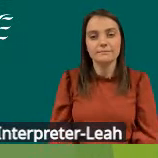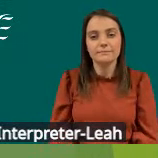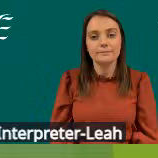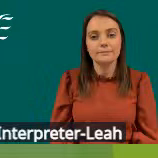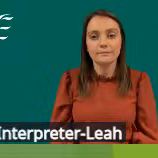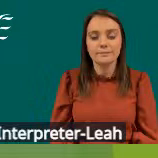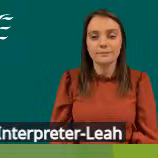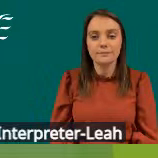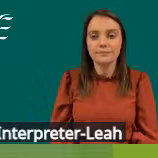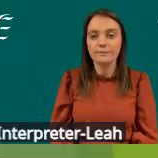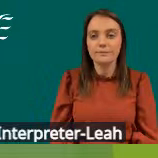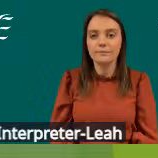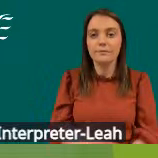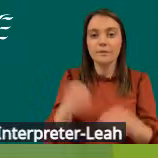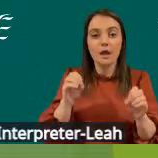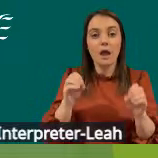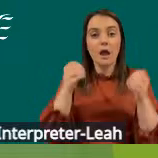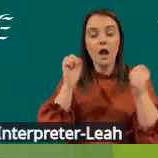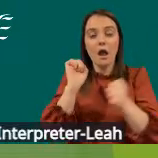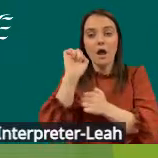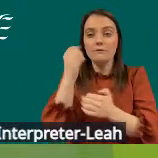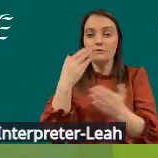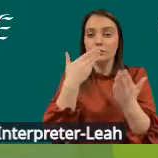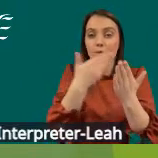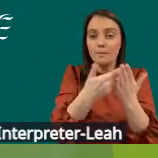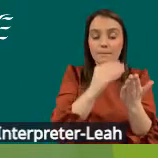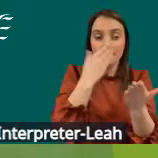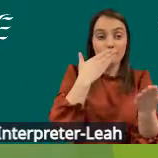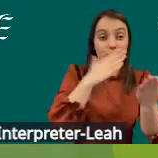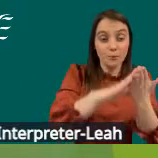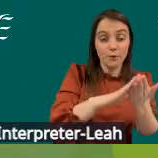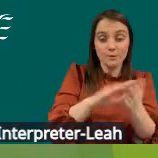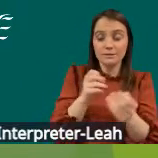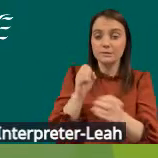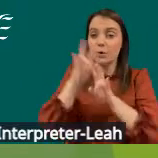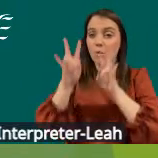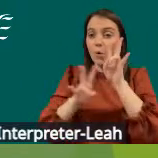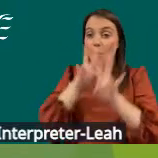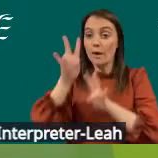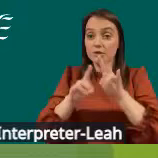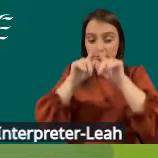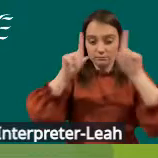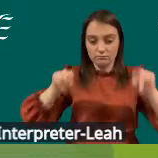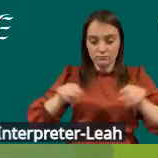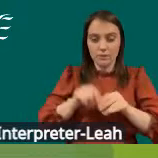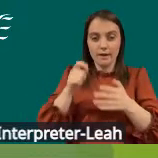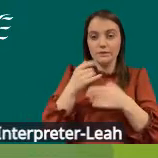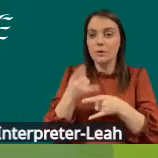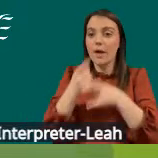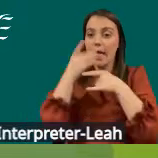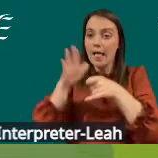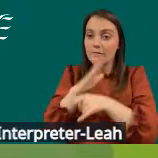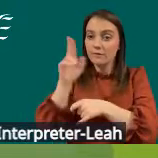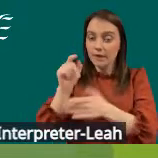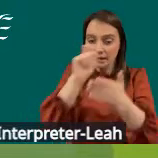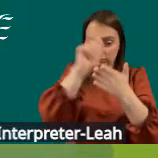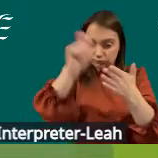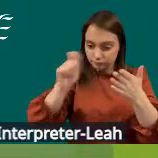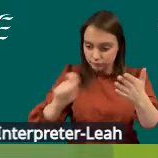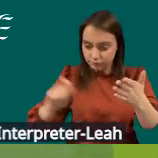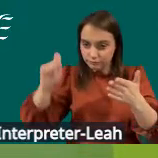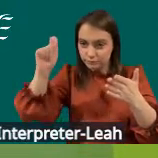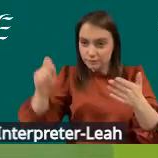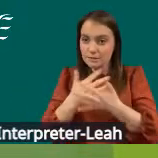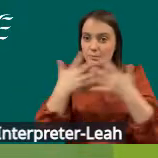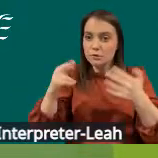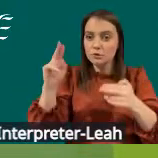So once you get offered your appointment, we send you out a questionnaire in the post. So it's really helpful if you can fill out this questionnaire to the best of your ability. It just